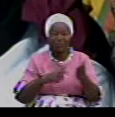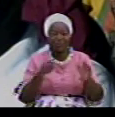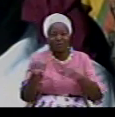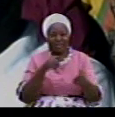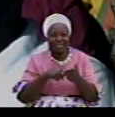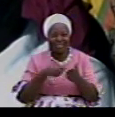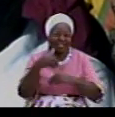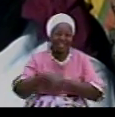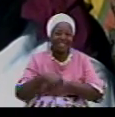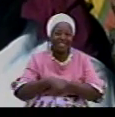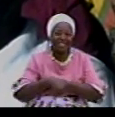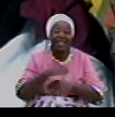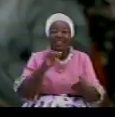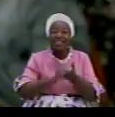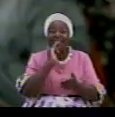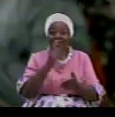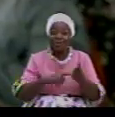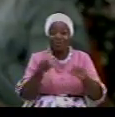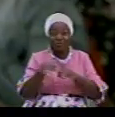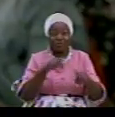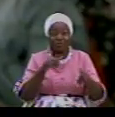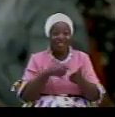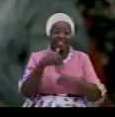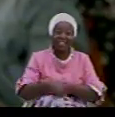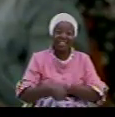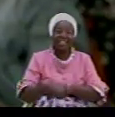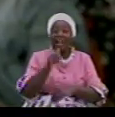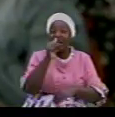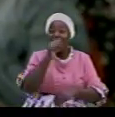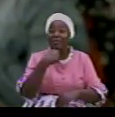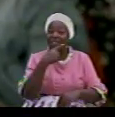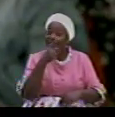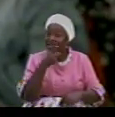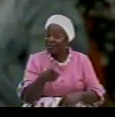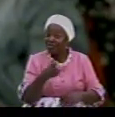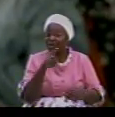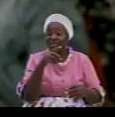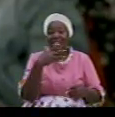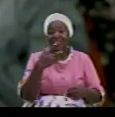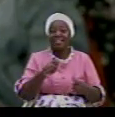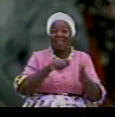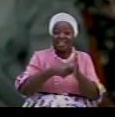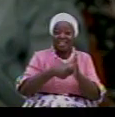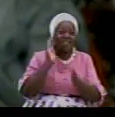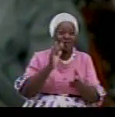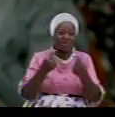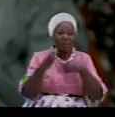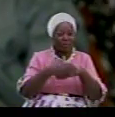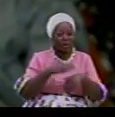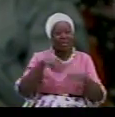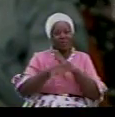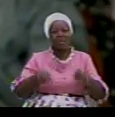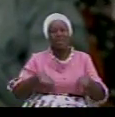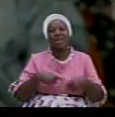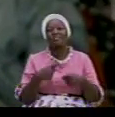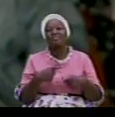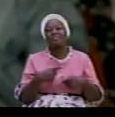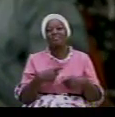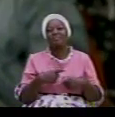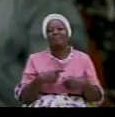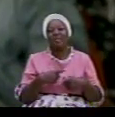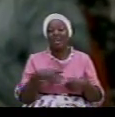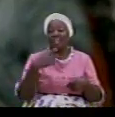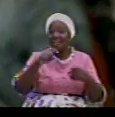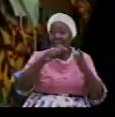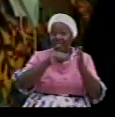say that's what you will do tonight. I'm telling you, the key will come back to your life. The key